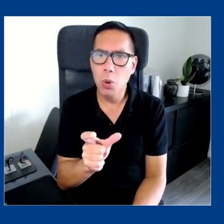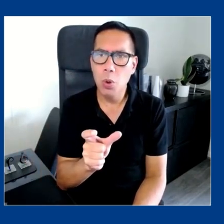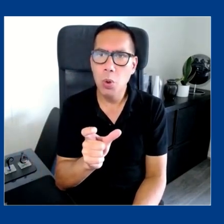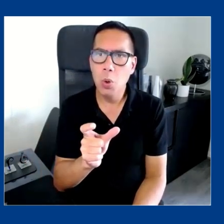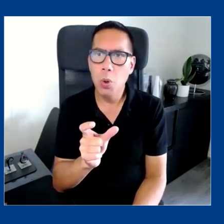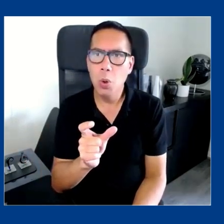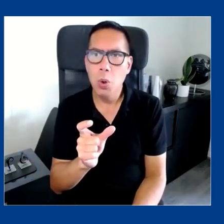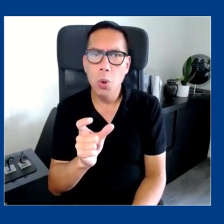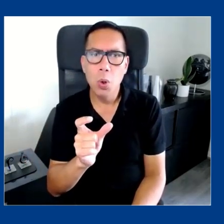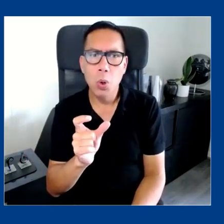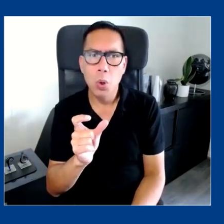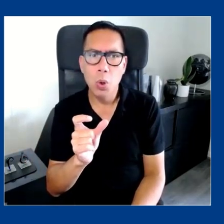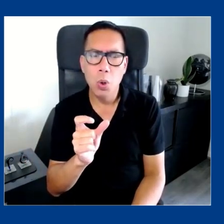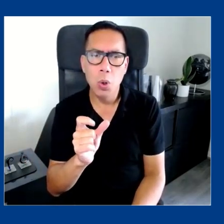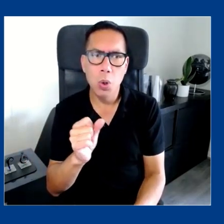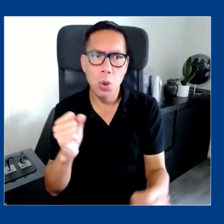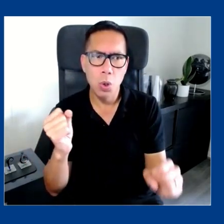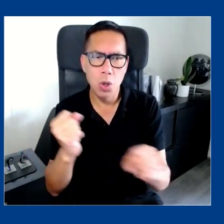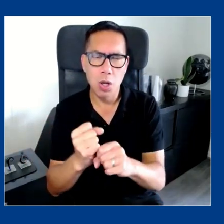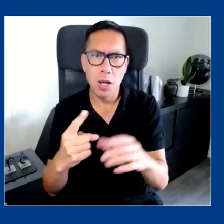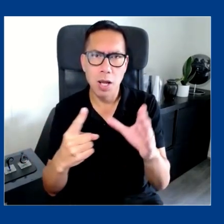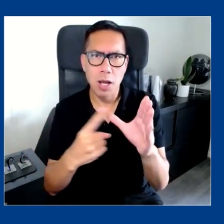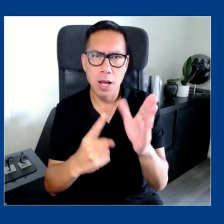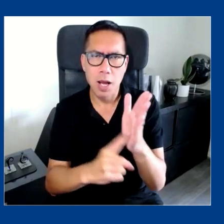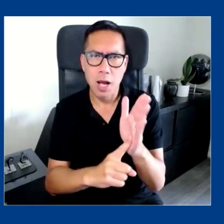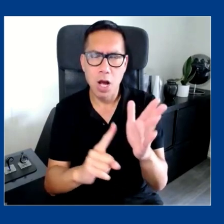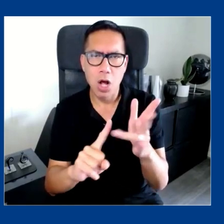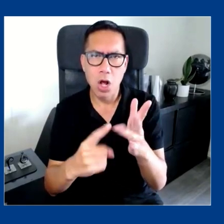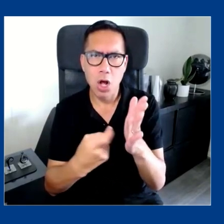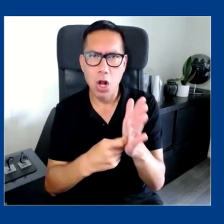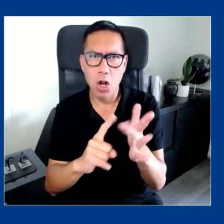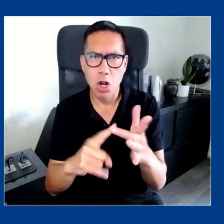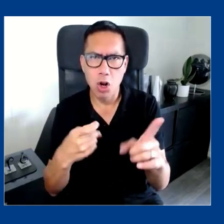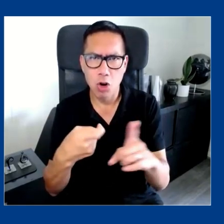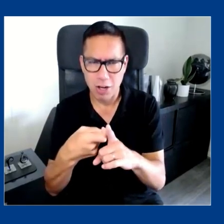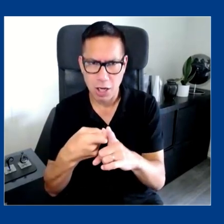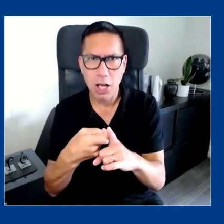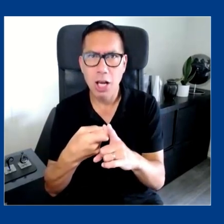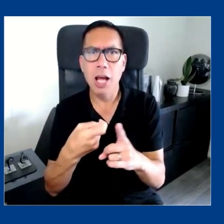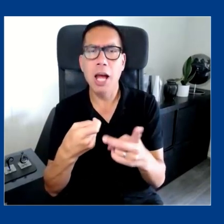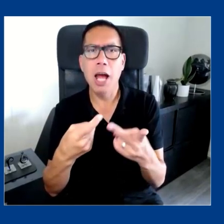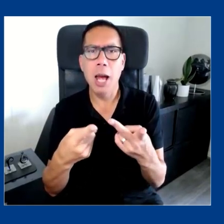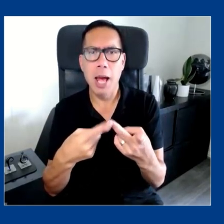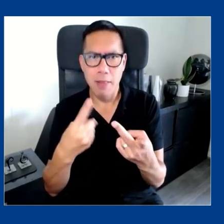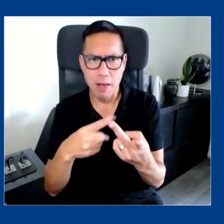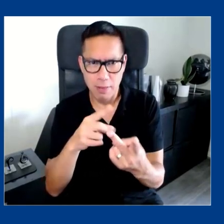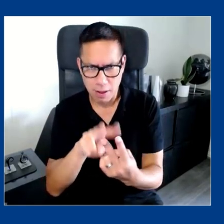one? Dalorik. Dalorik. So tell us about that, please. Explain that.